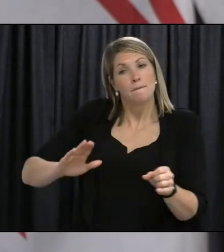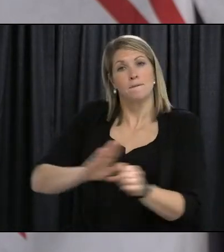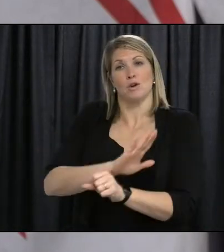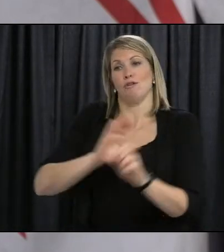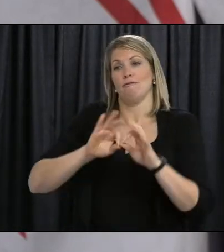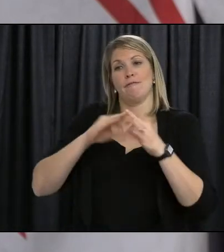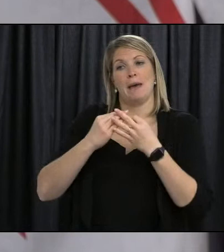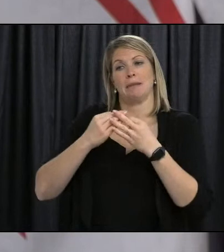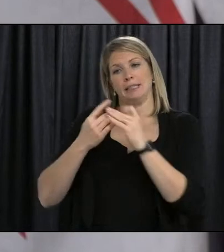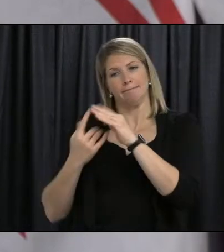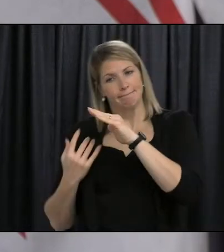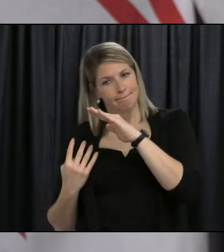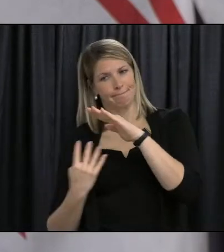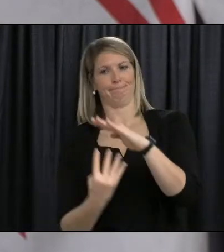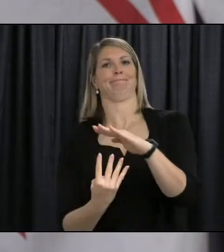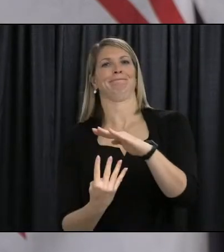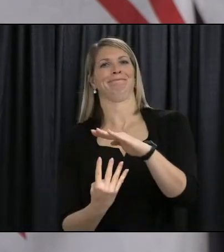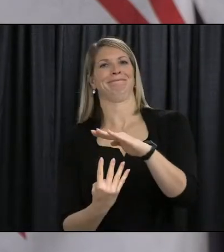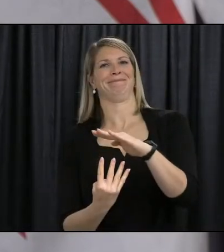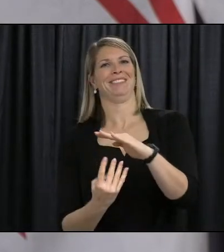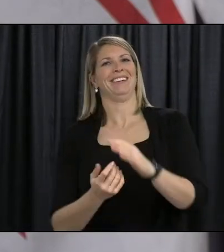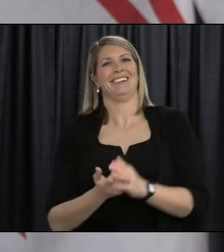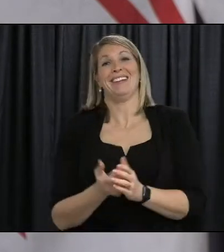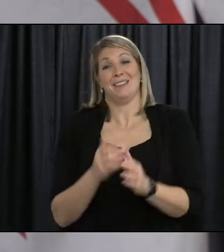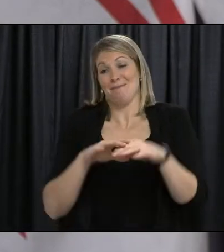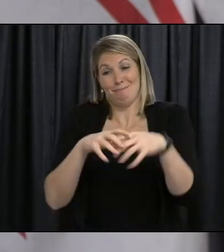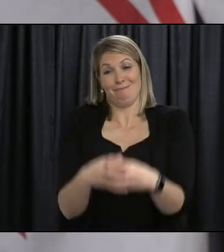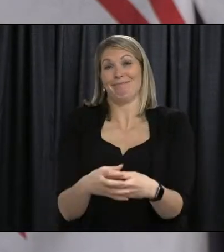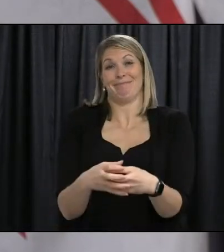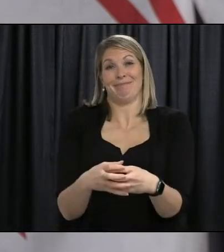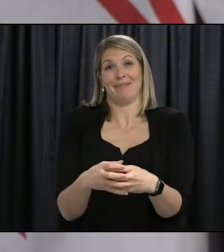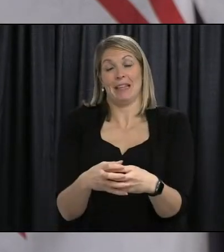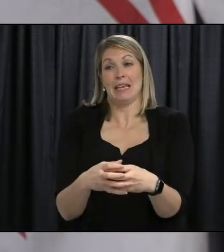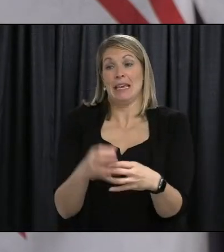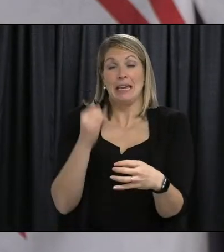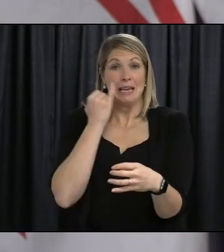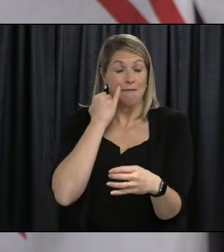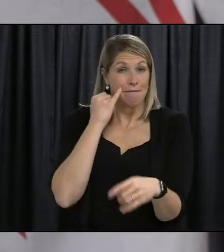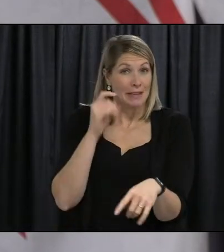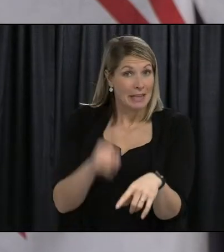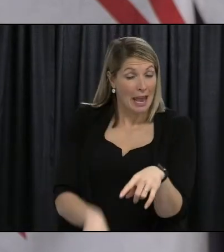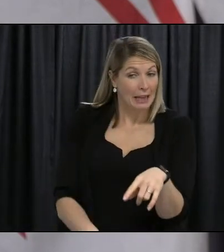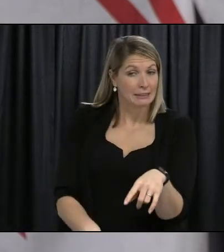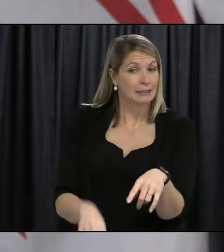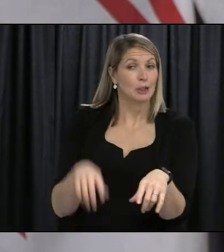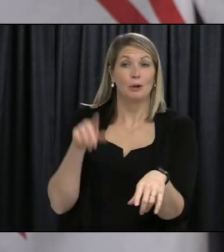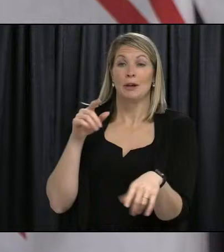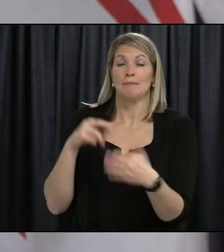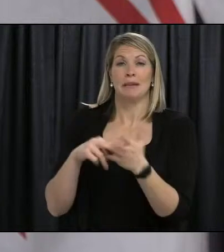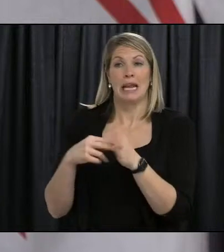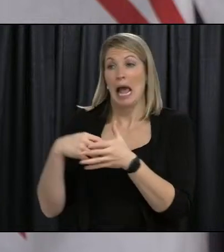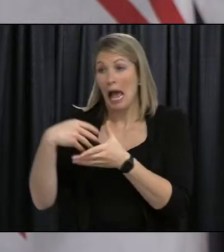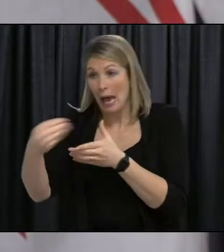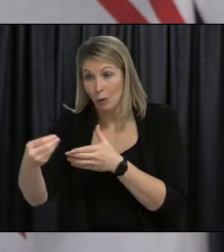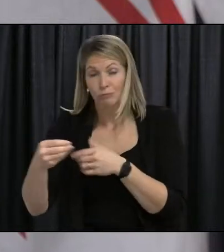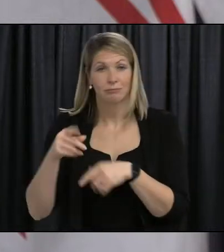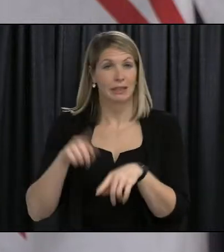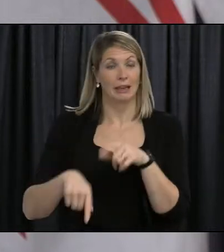travel, then obviously that's the best option, and to avoid crowds and gatherings and all of those sorts of things that we've been saying